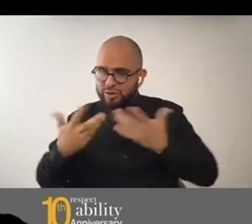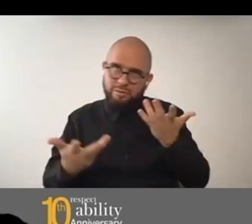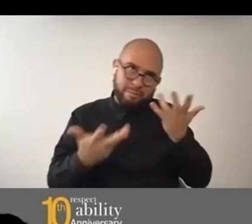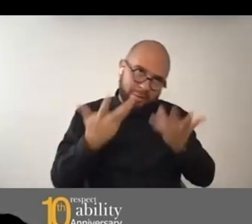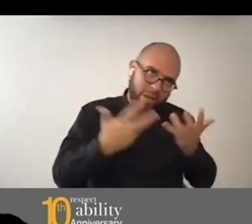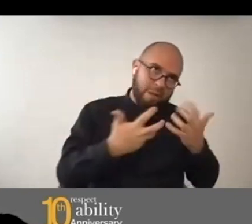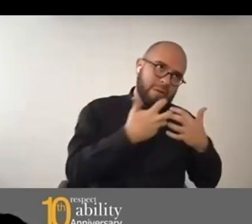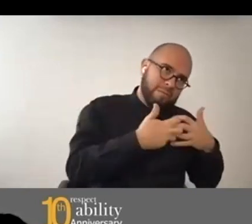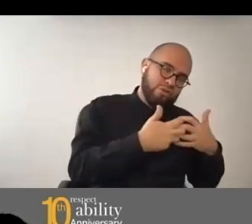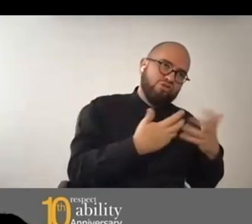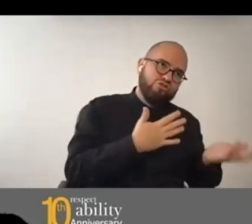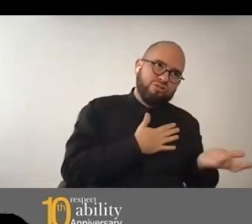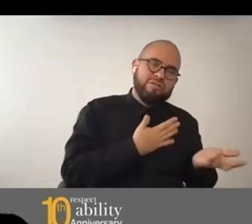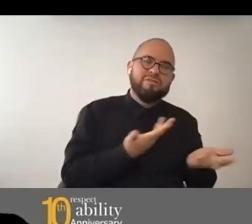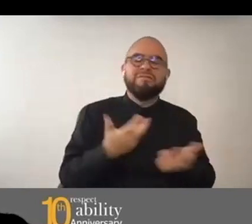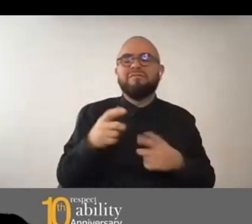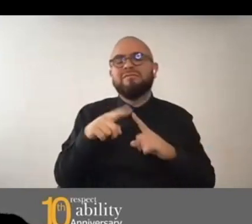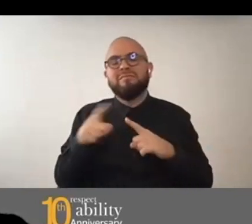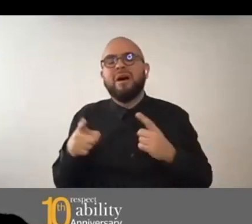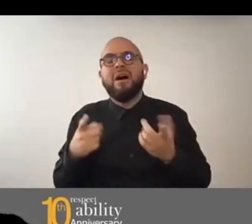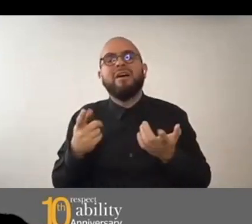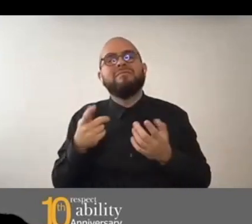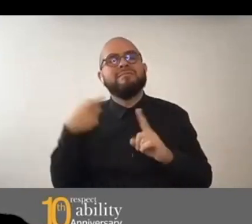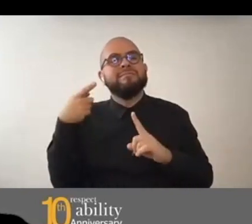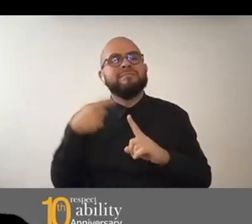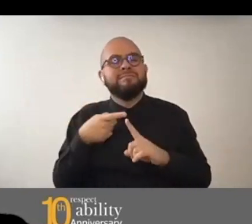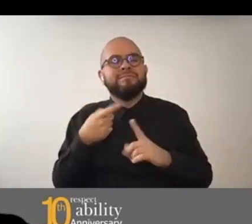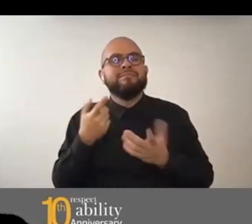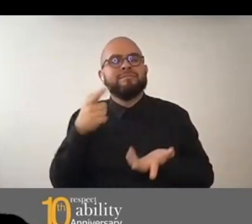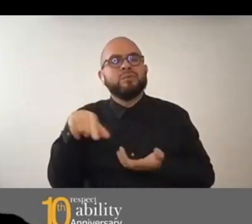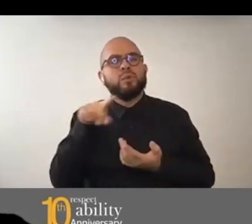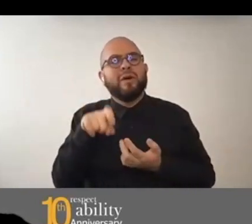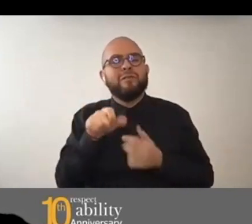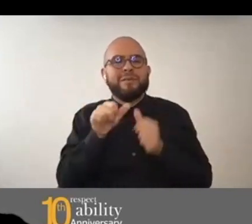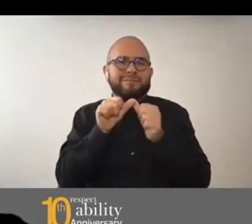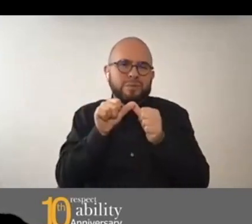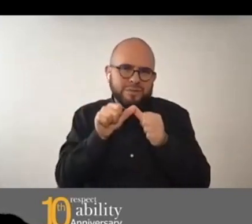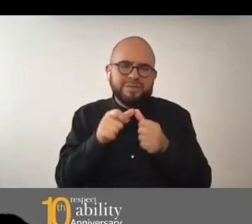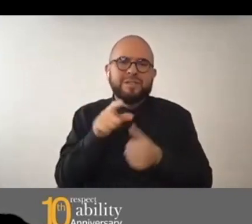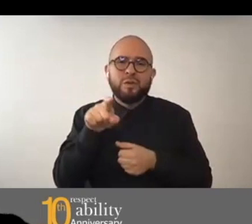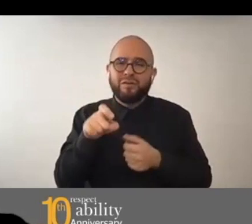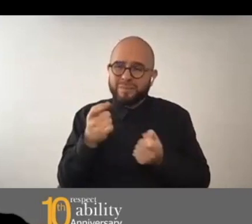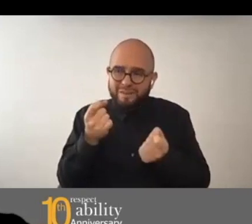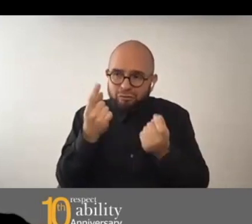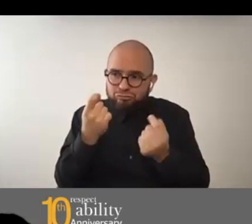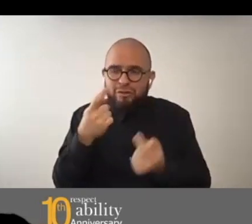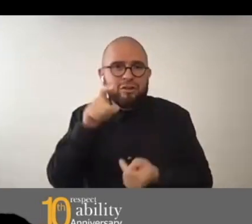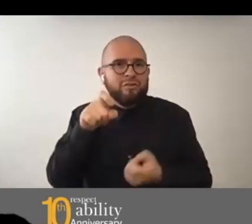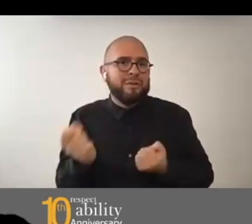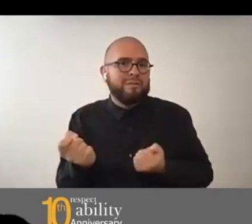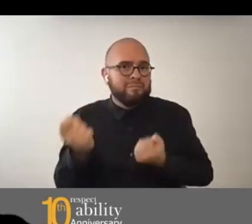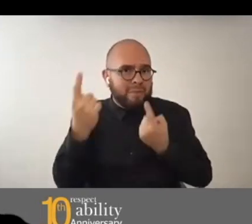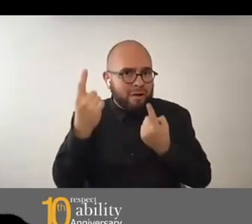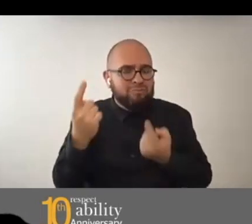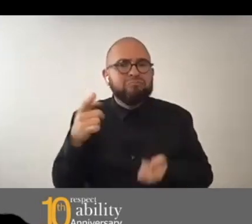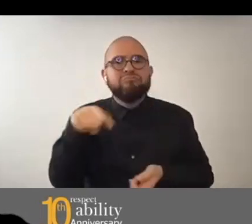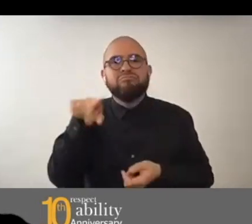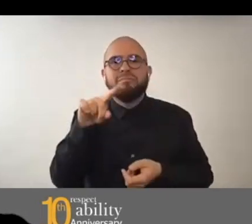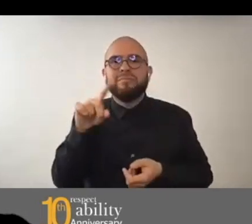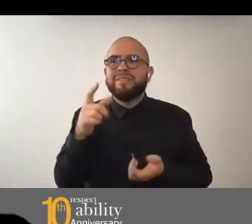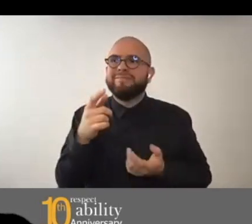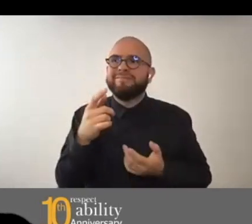But you might, in fact, need to be persistent with them, be understanding, be compassionate, and be kind to those you meet along your